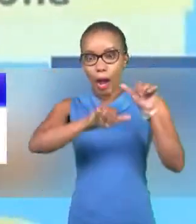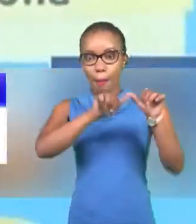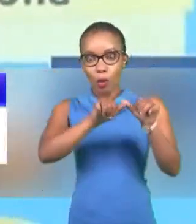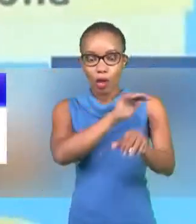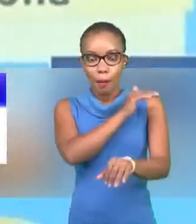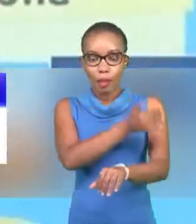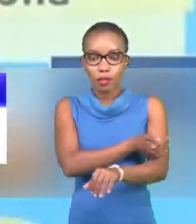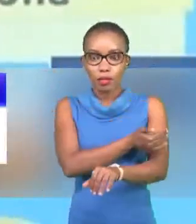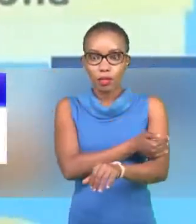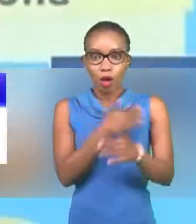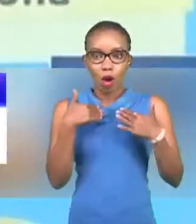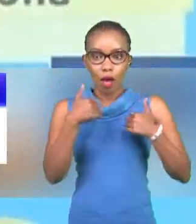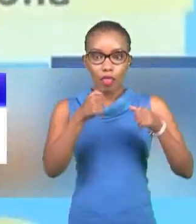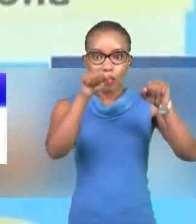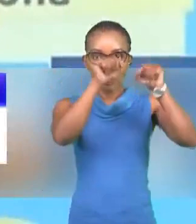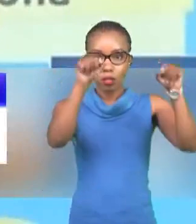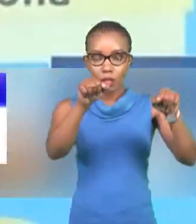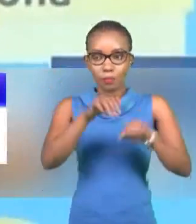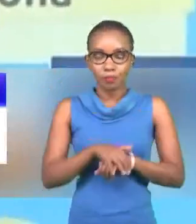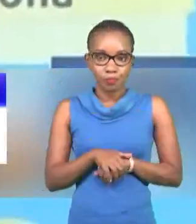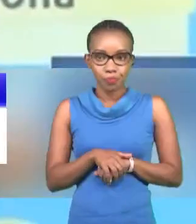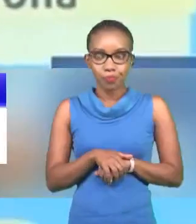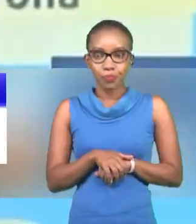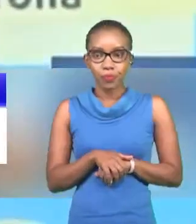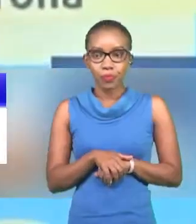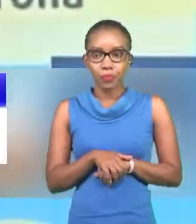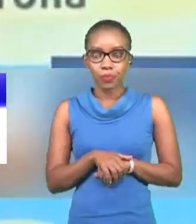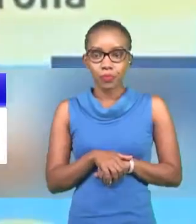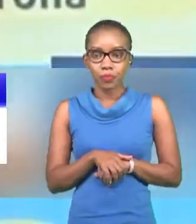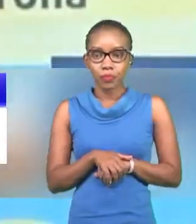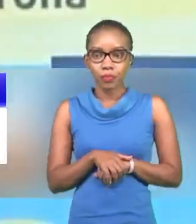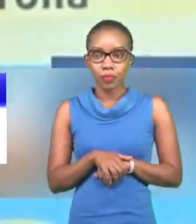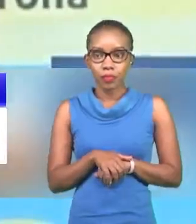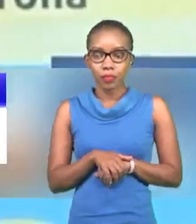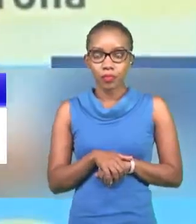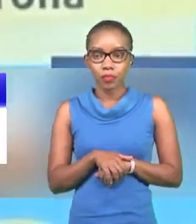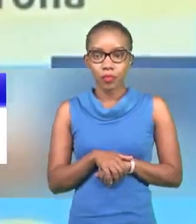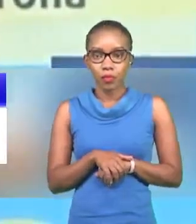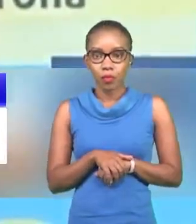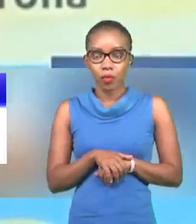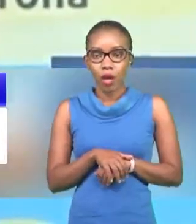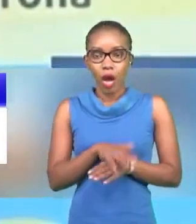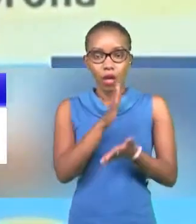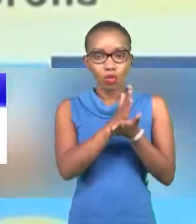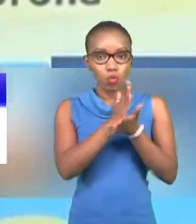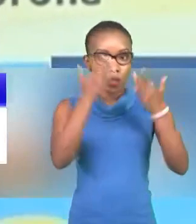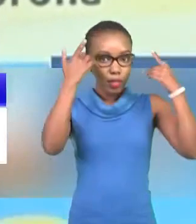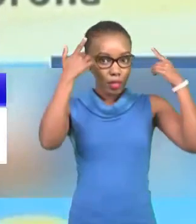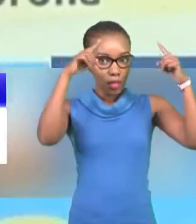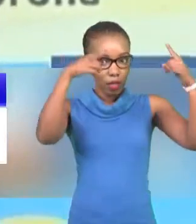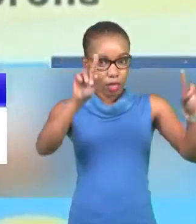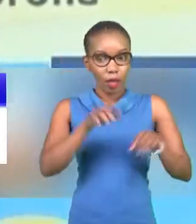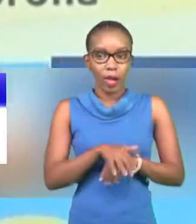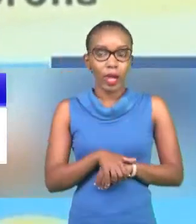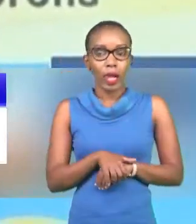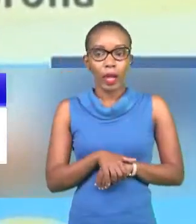capacity of our health systems for this response, which has yielded fruit. We have been able